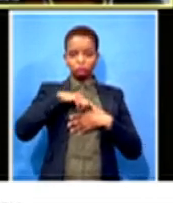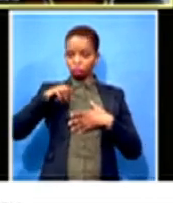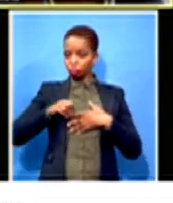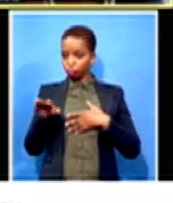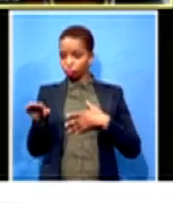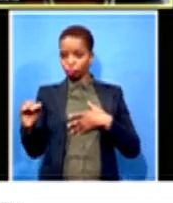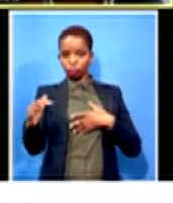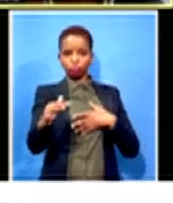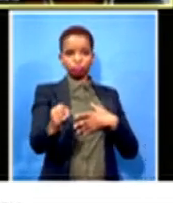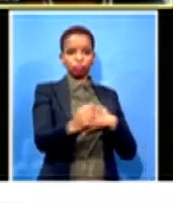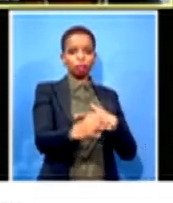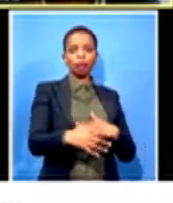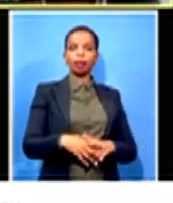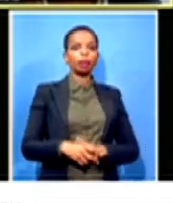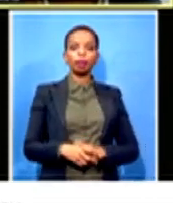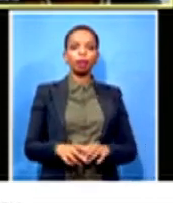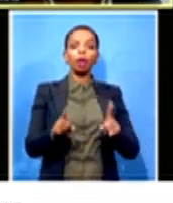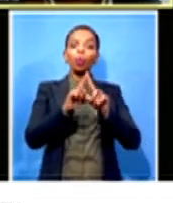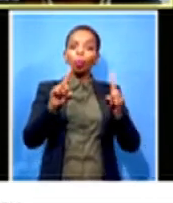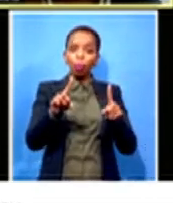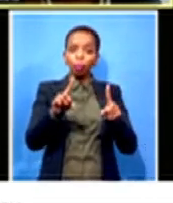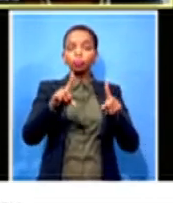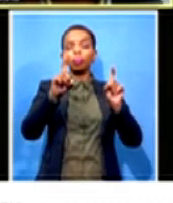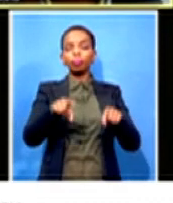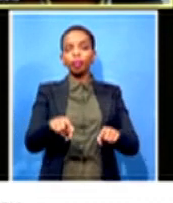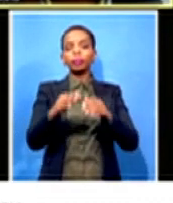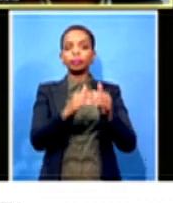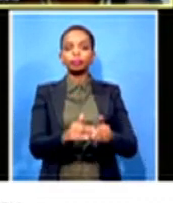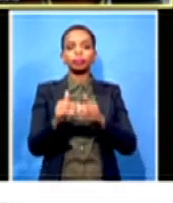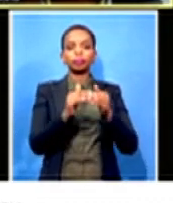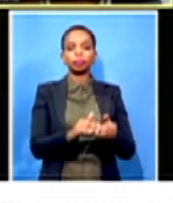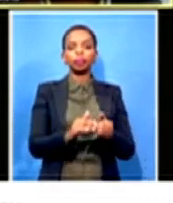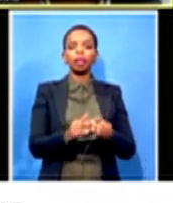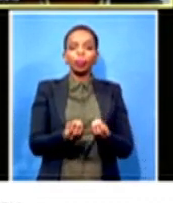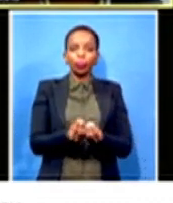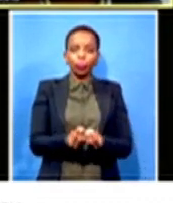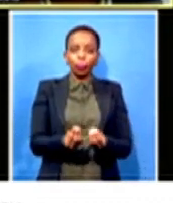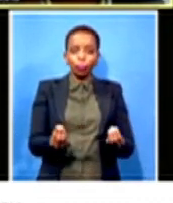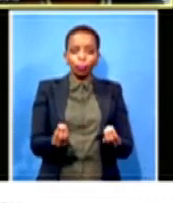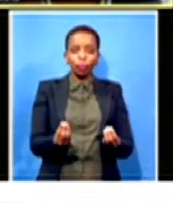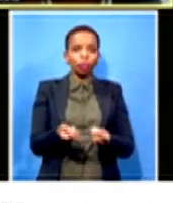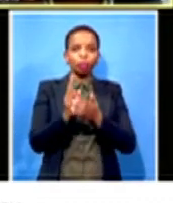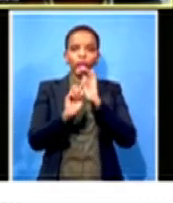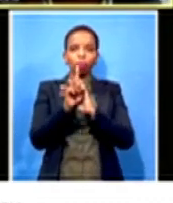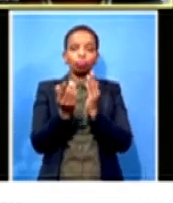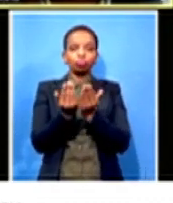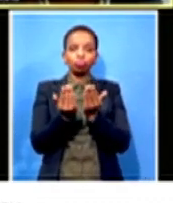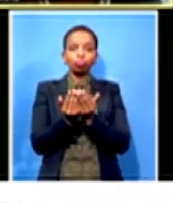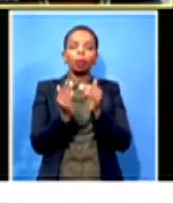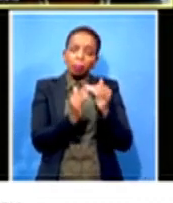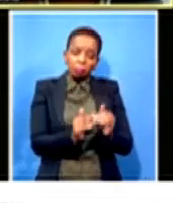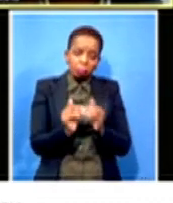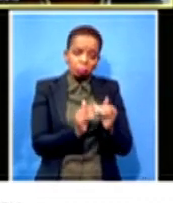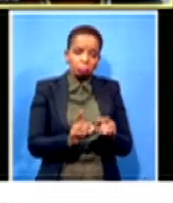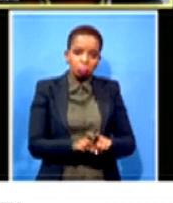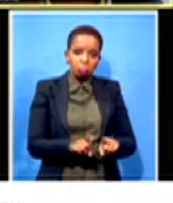in the very young children who are not schoolgoers, and also those children who have other diseases that may put them at a slightly higher